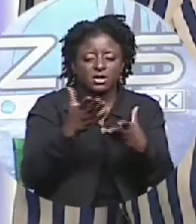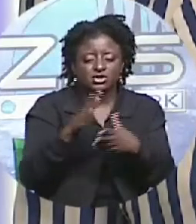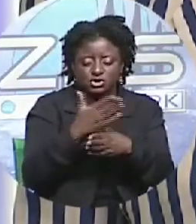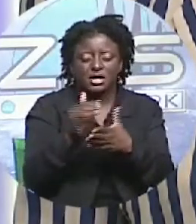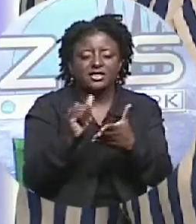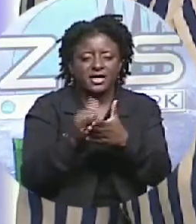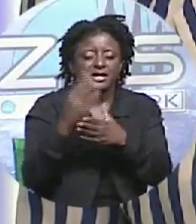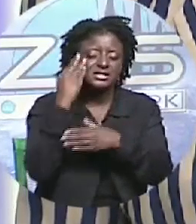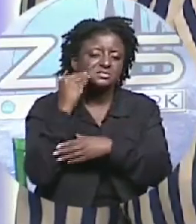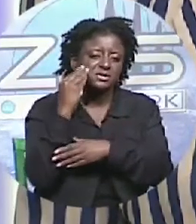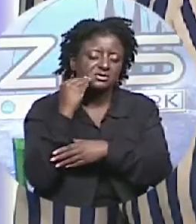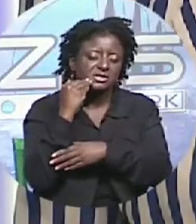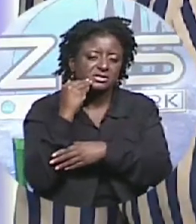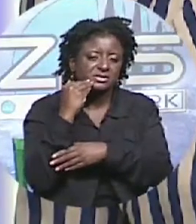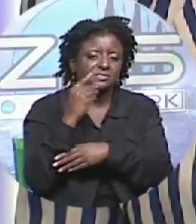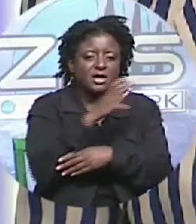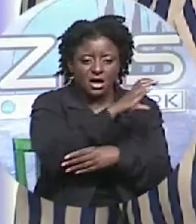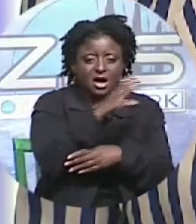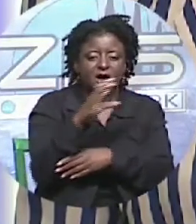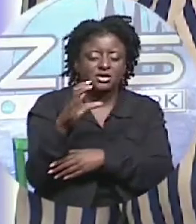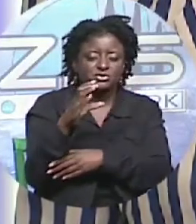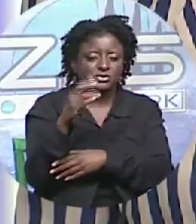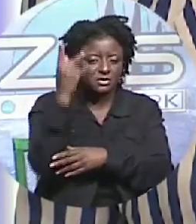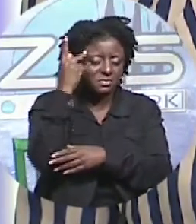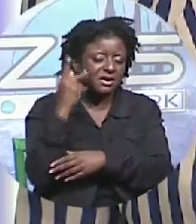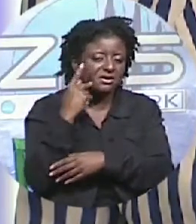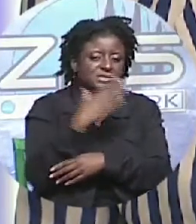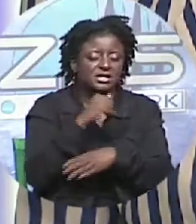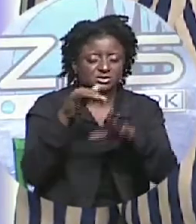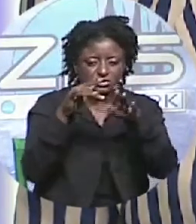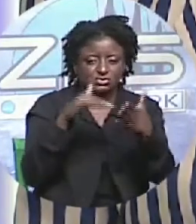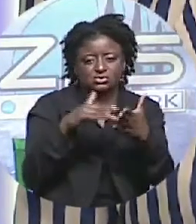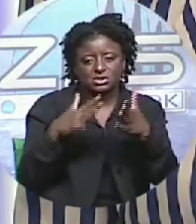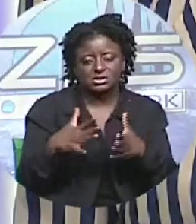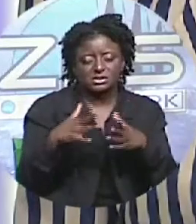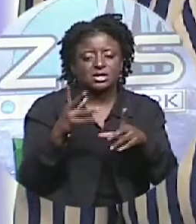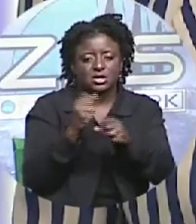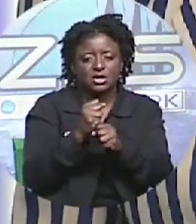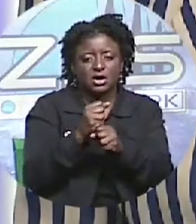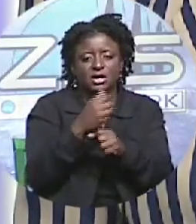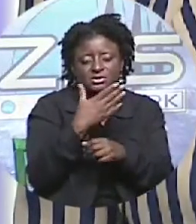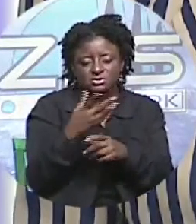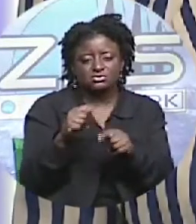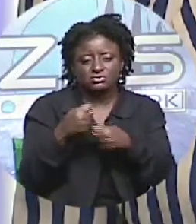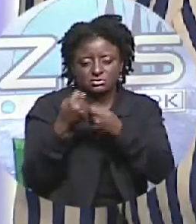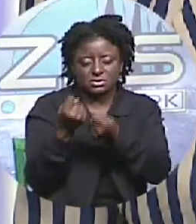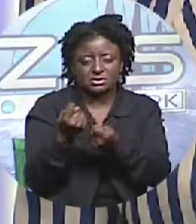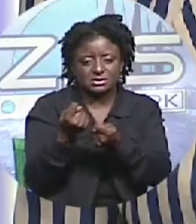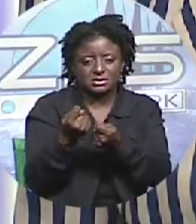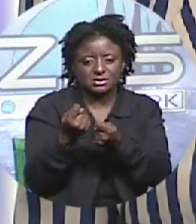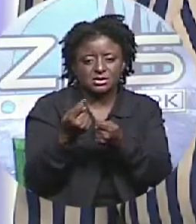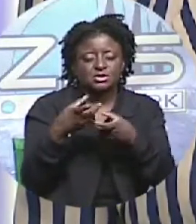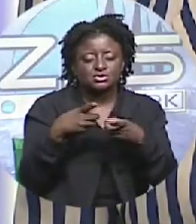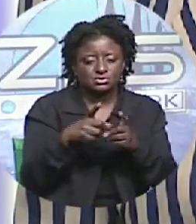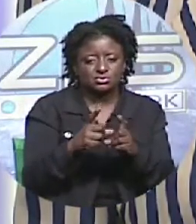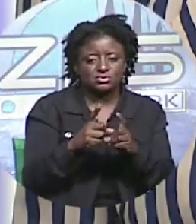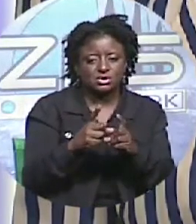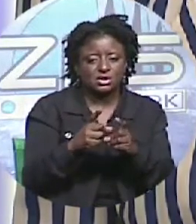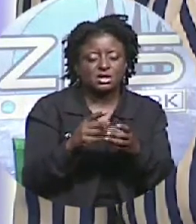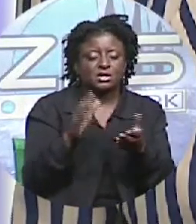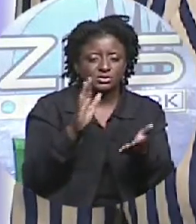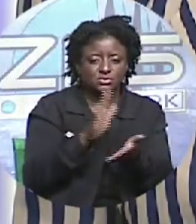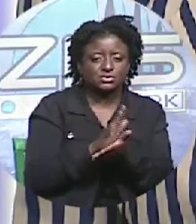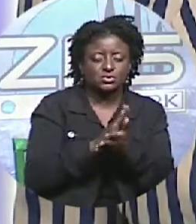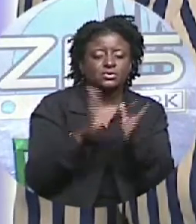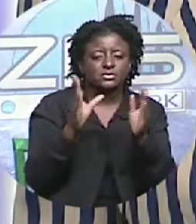Hundreds of parents and students received goodies and school supplies during the annual parenting forum hosted by the New Providence Association of